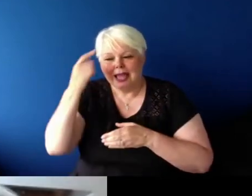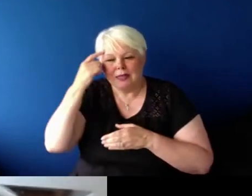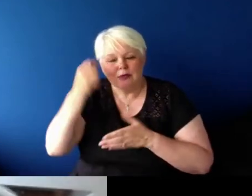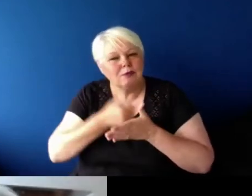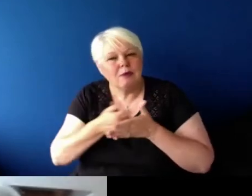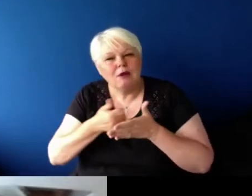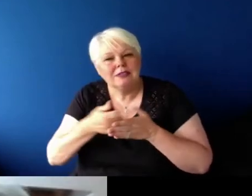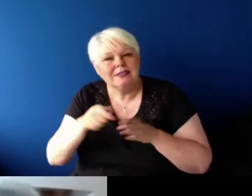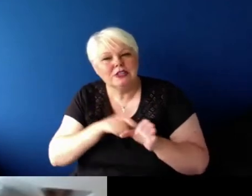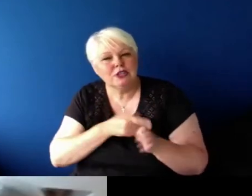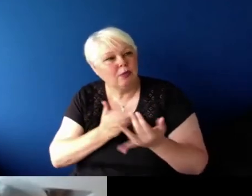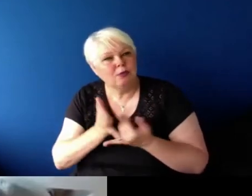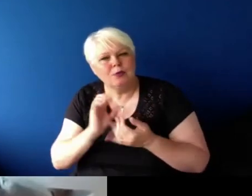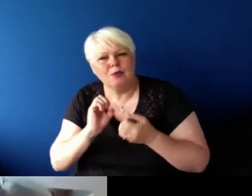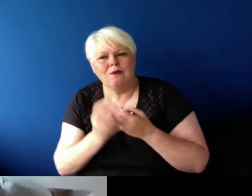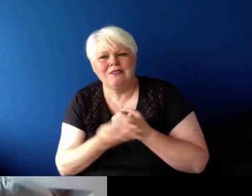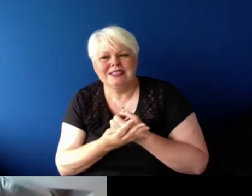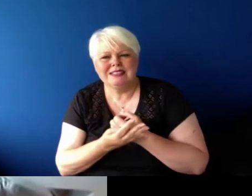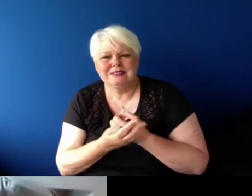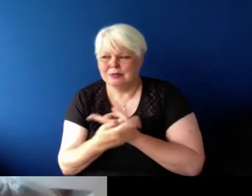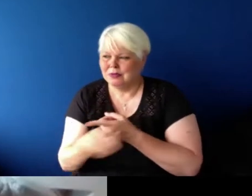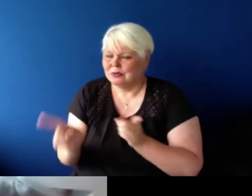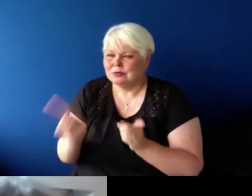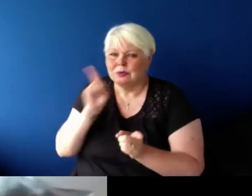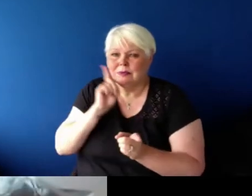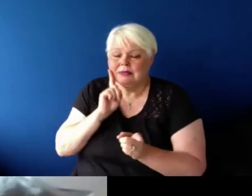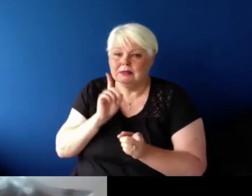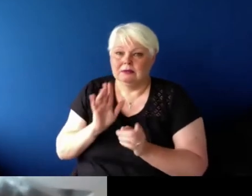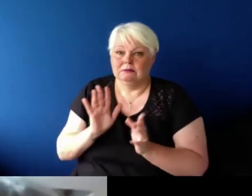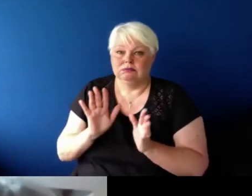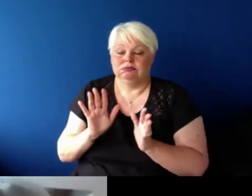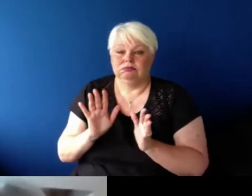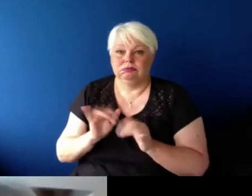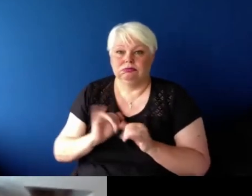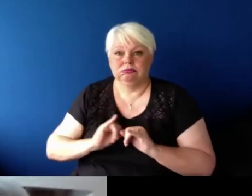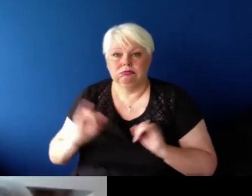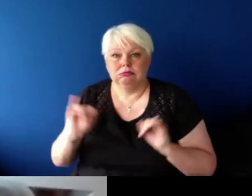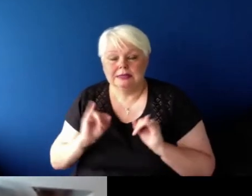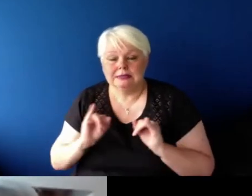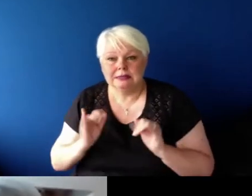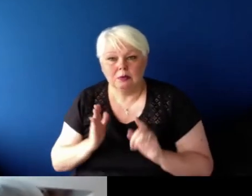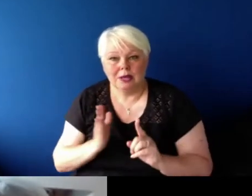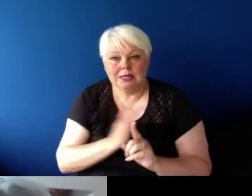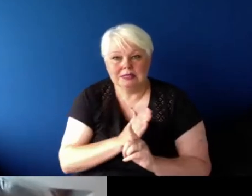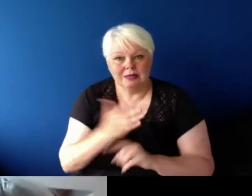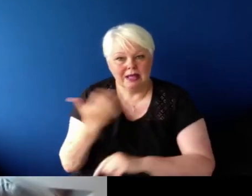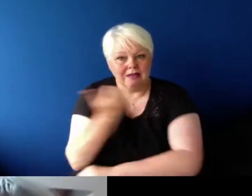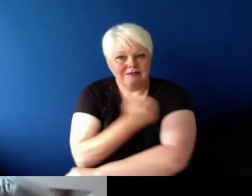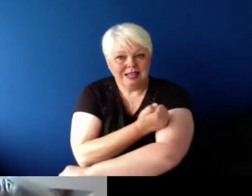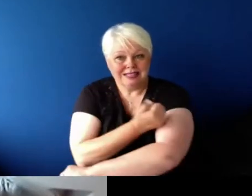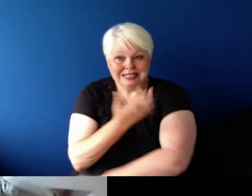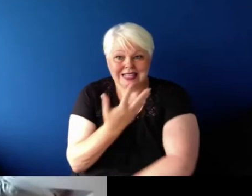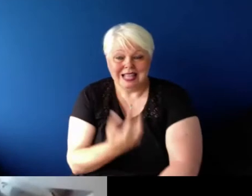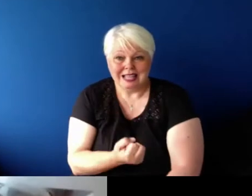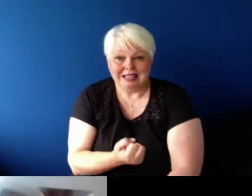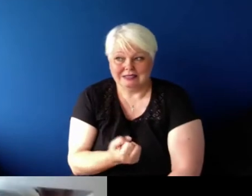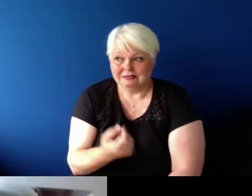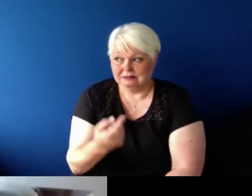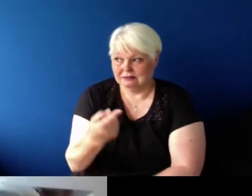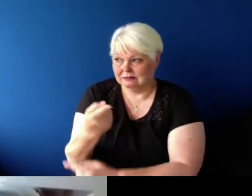year through the COVID crisis because, you know, it's been a big crisis in the West, but we've got a vaccine, you know,